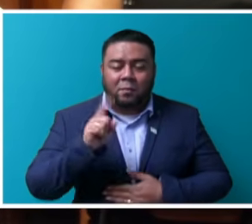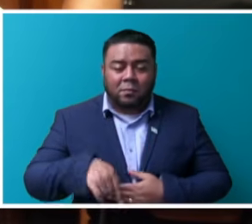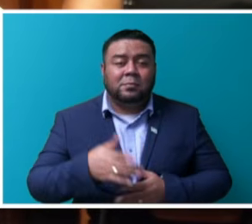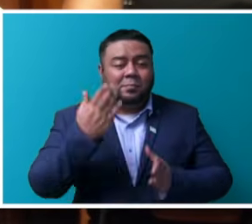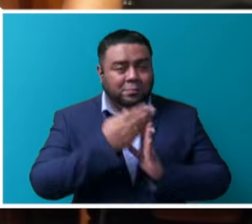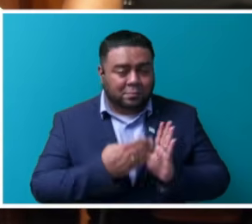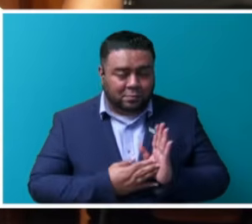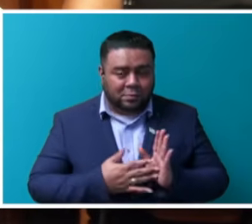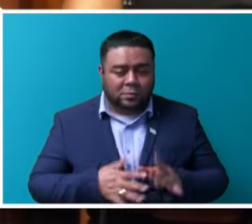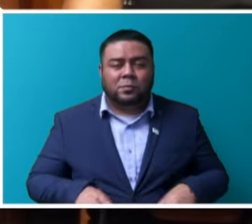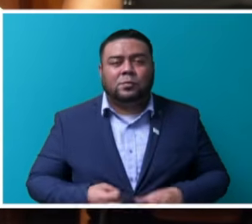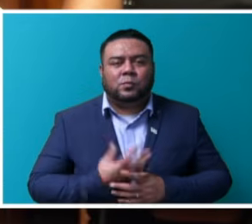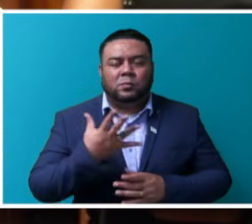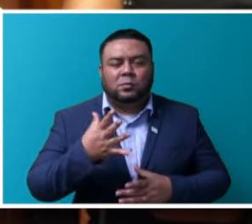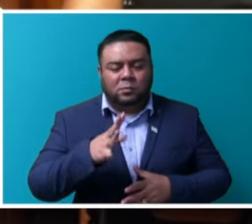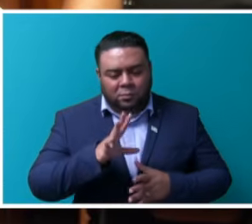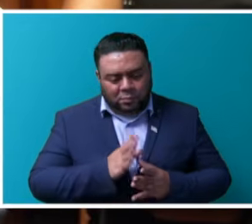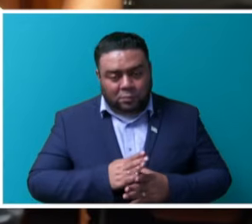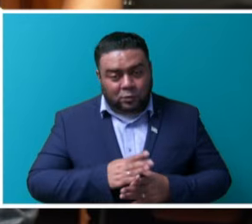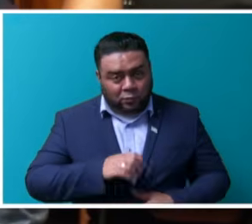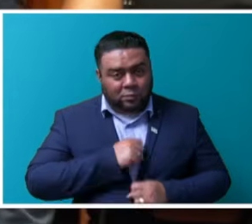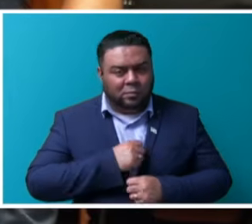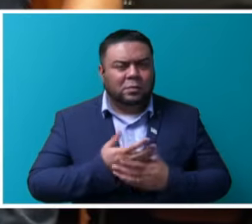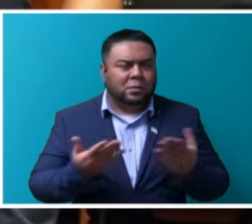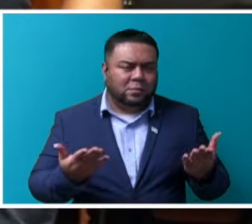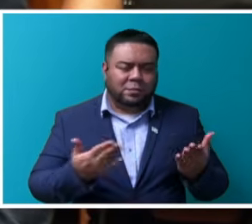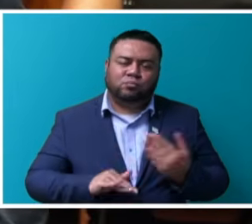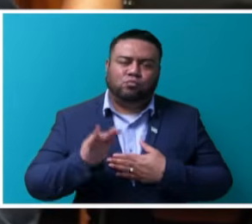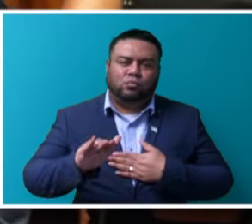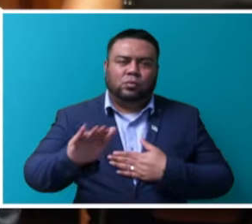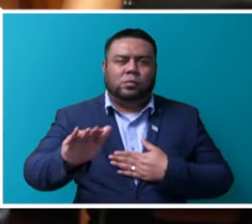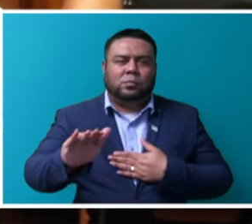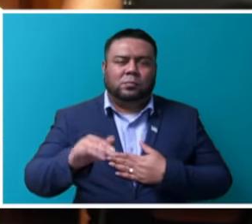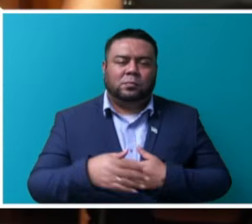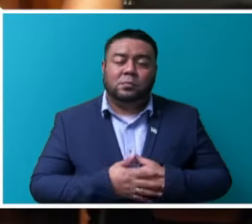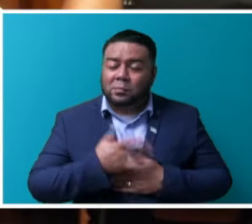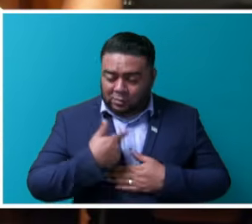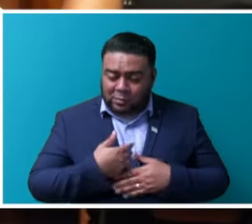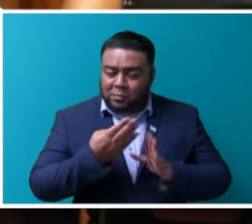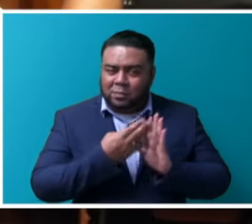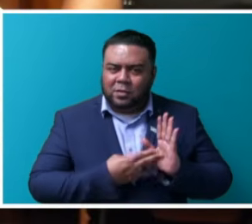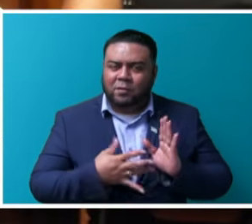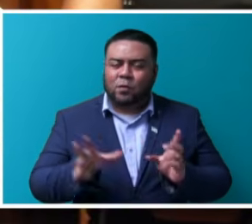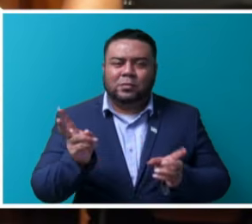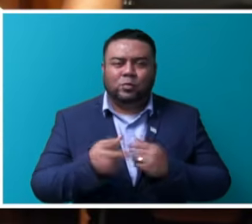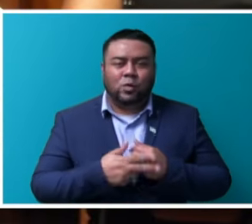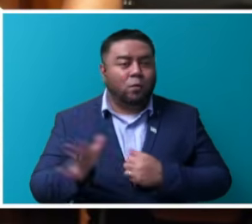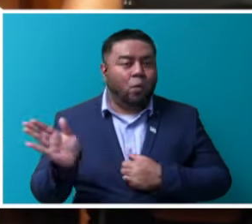for growing confidence in our economy now and well into the future. This is a budget for security of every